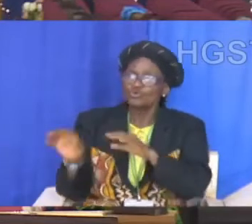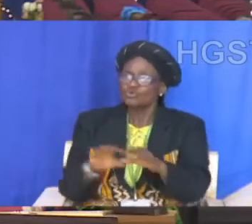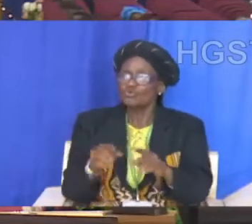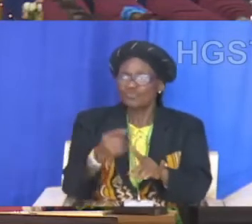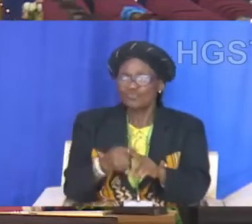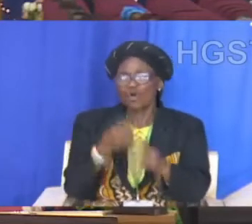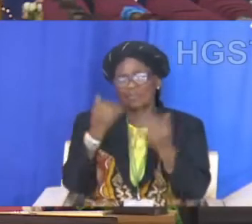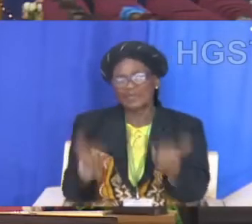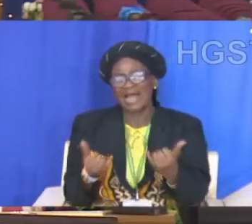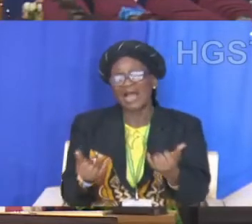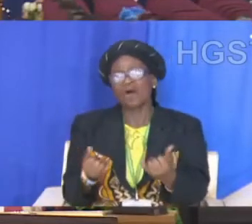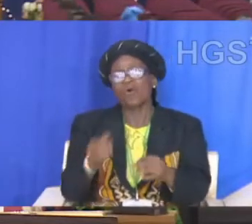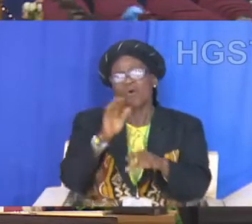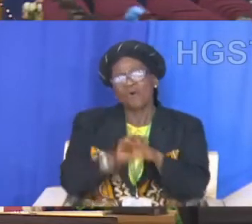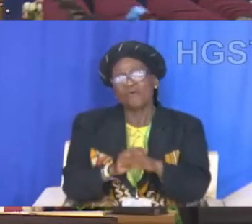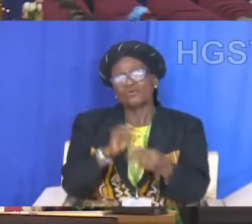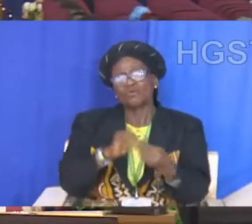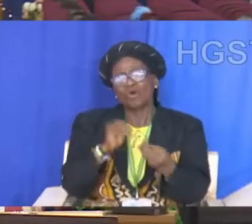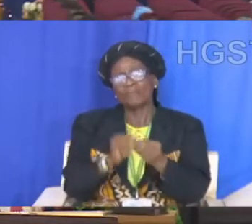Number one,